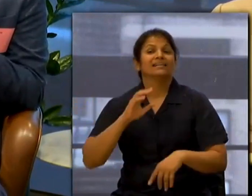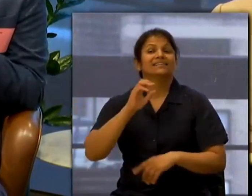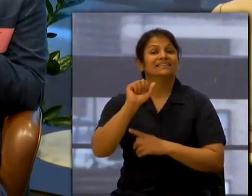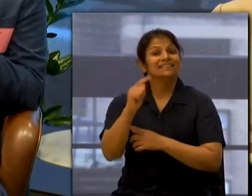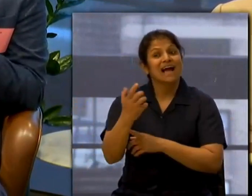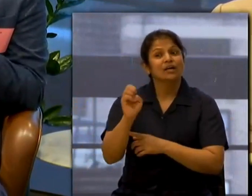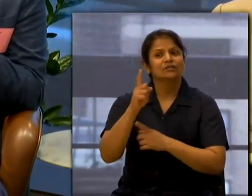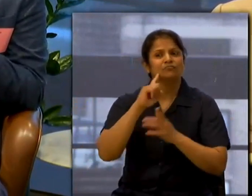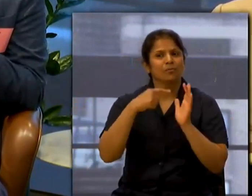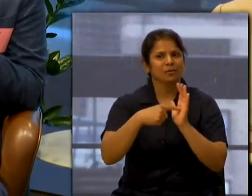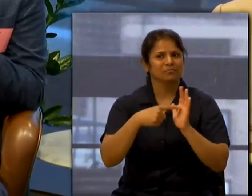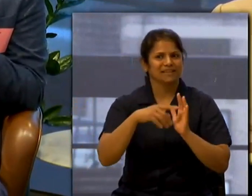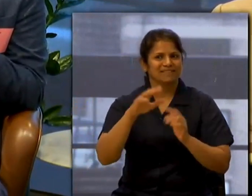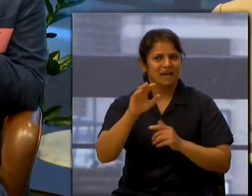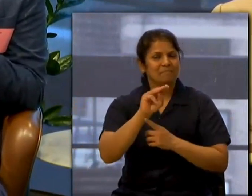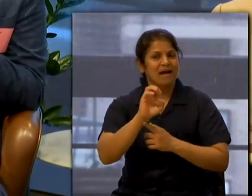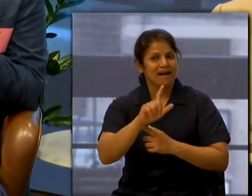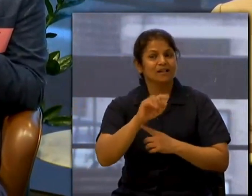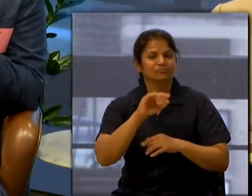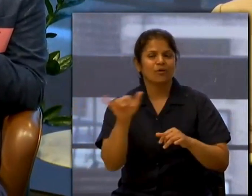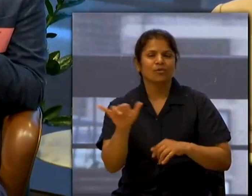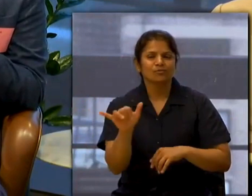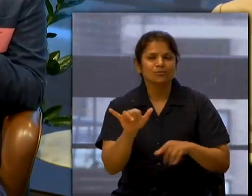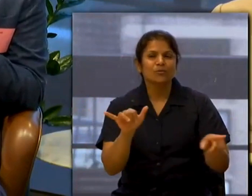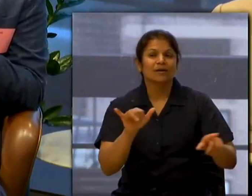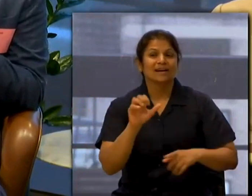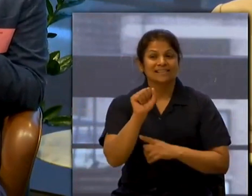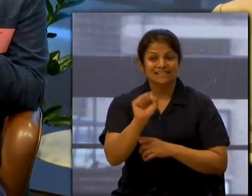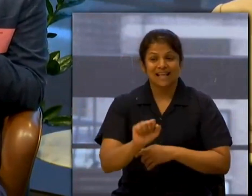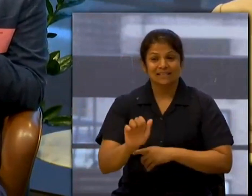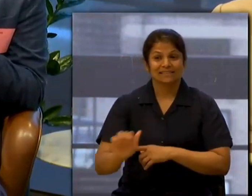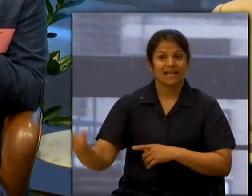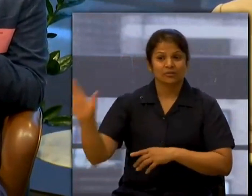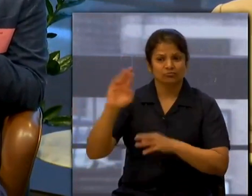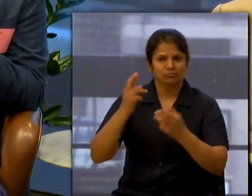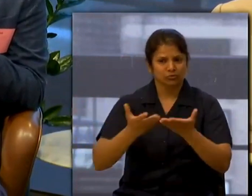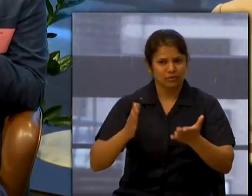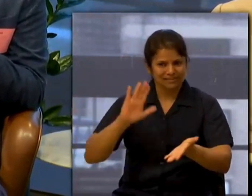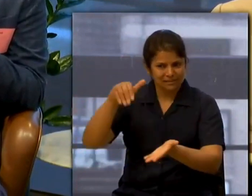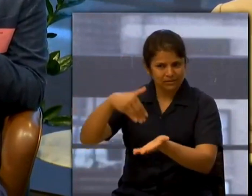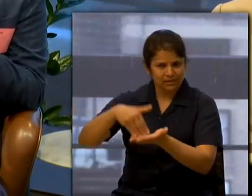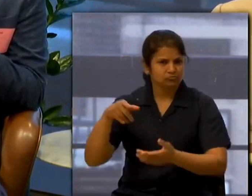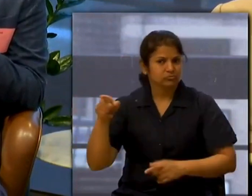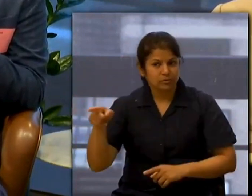well as Southeast Asia Resource Action Center, all of which